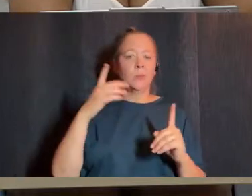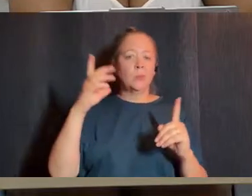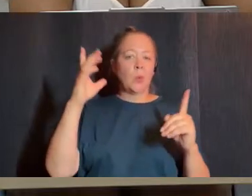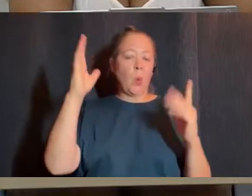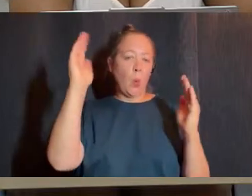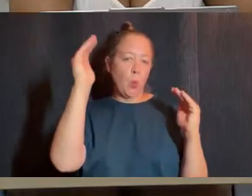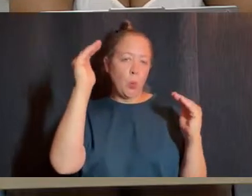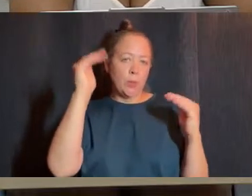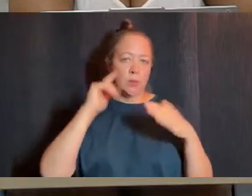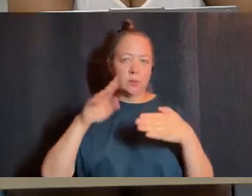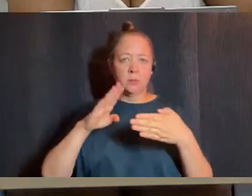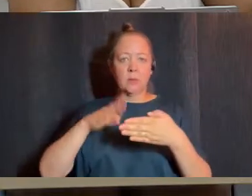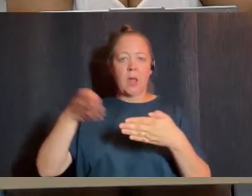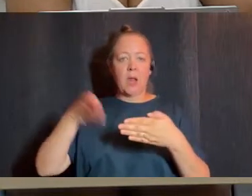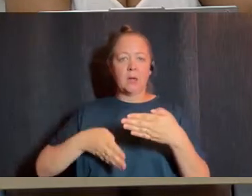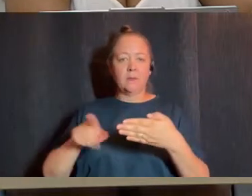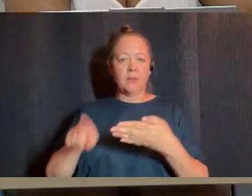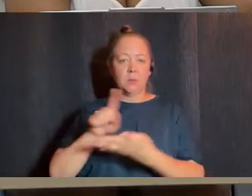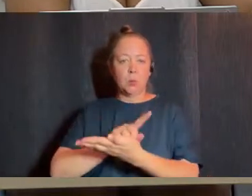but I haven't got a confirmation from the contractor yet. Great.